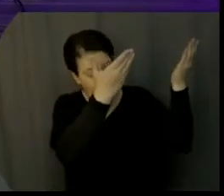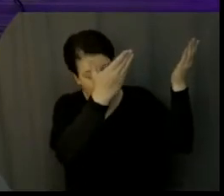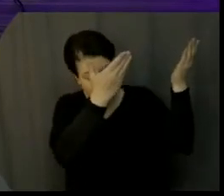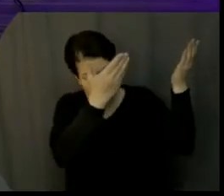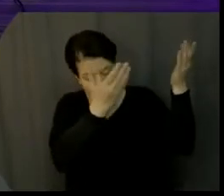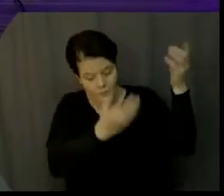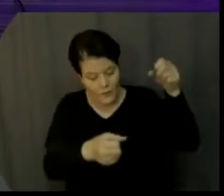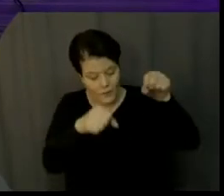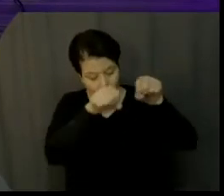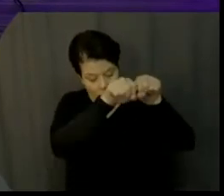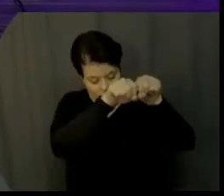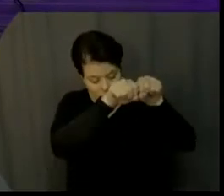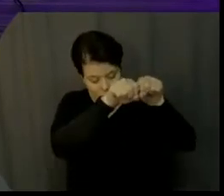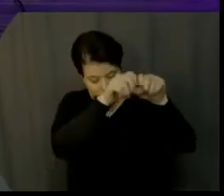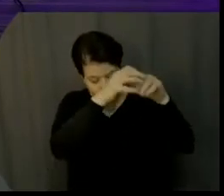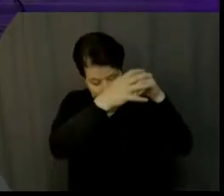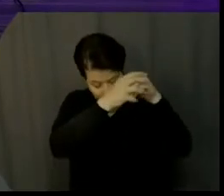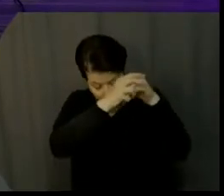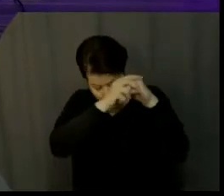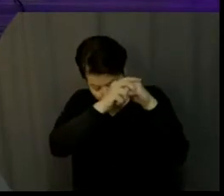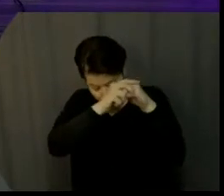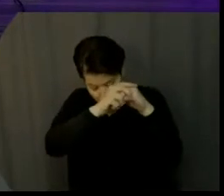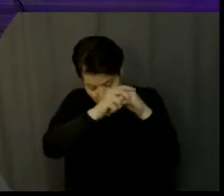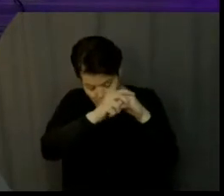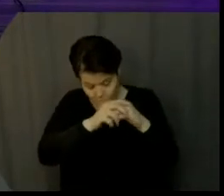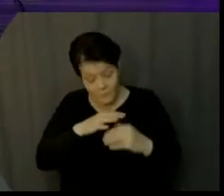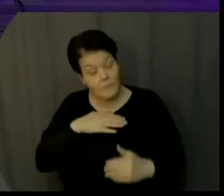Lord, move in our place.